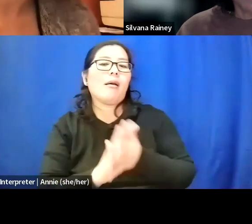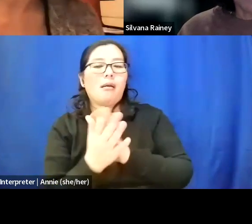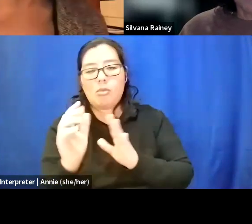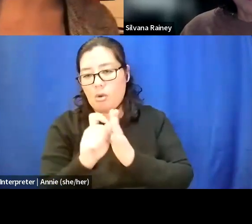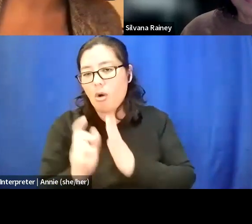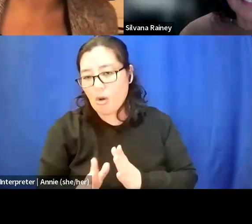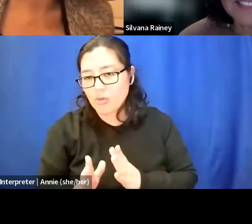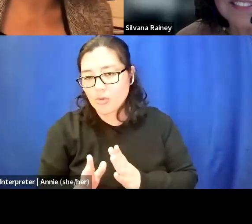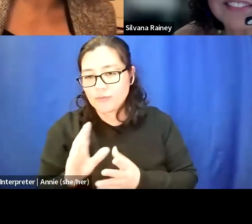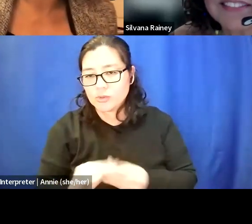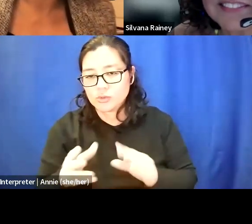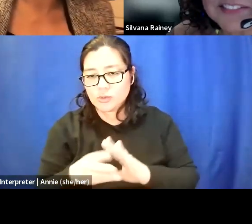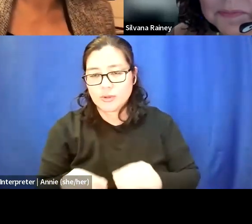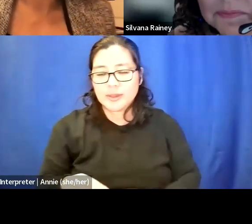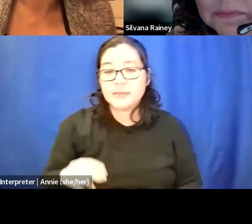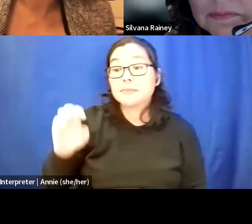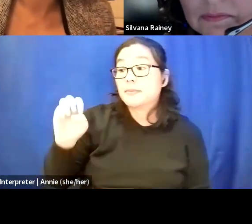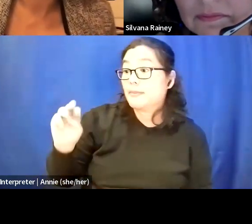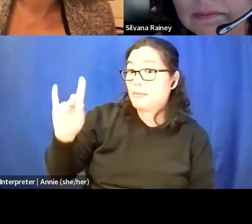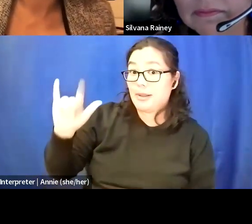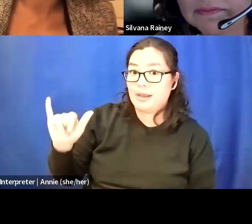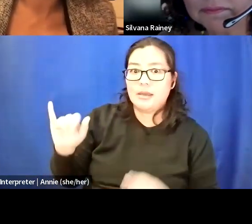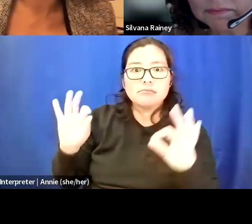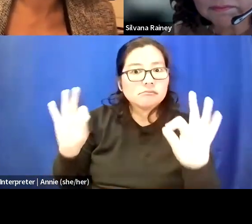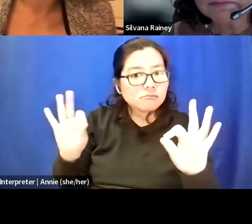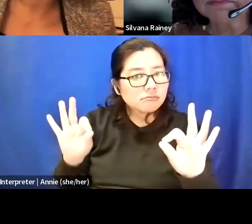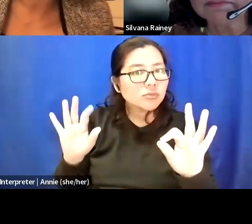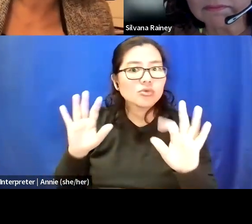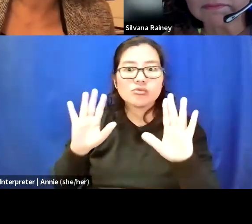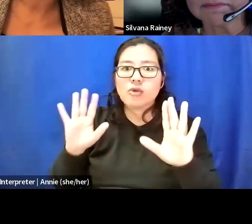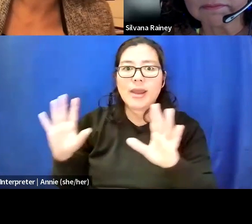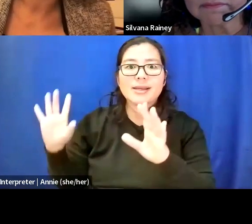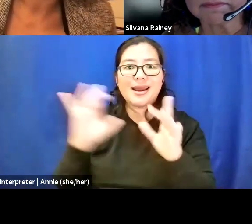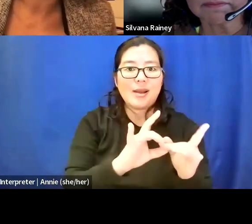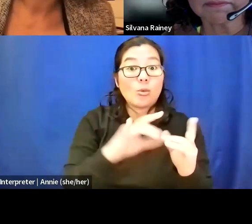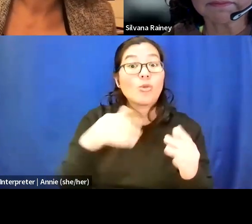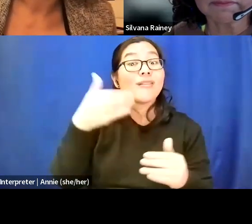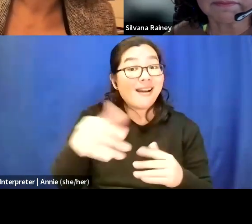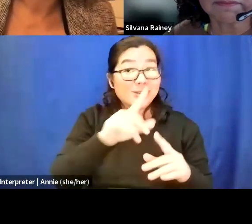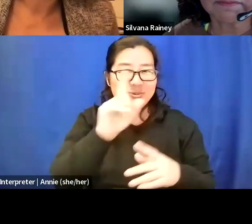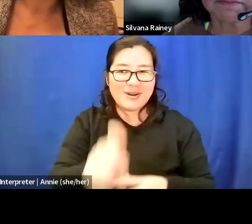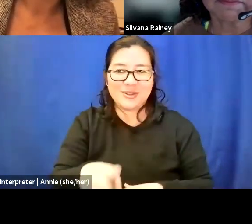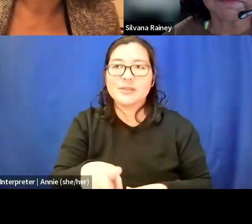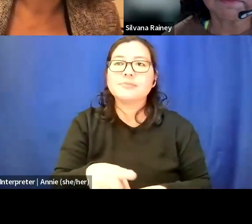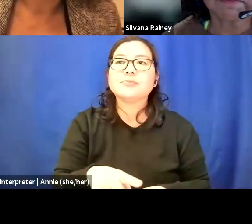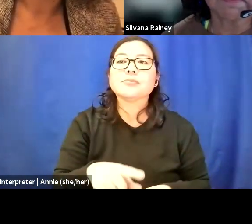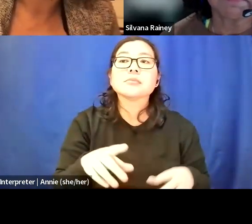Well, thank you. I mean, I think that's a great way to connect in with what our next question is, which is, before we dive into some